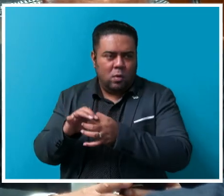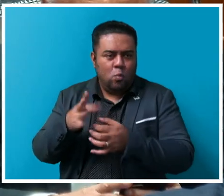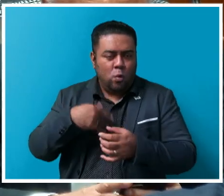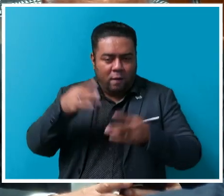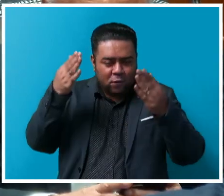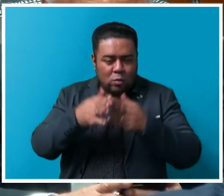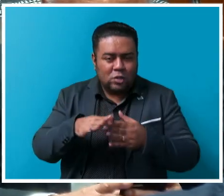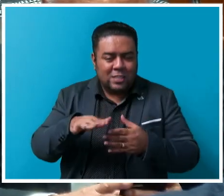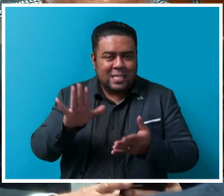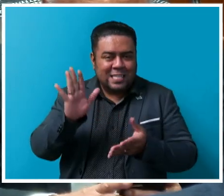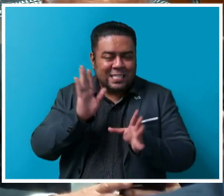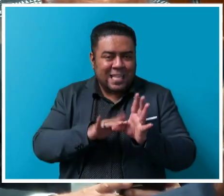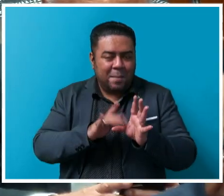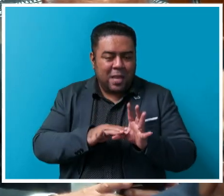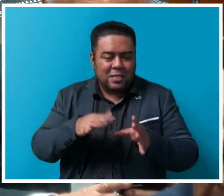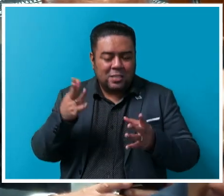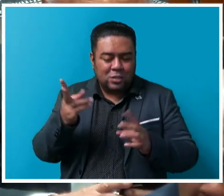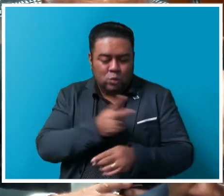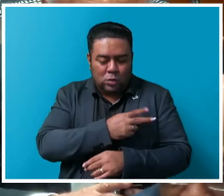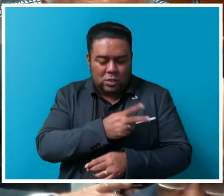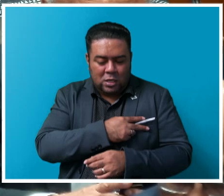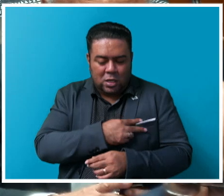cybersecurity. We are focusing on